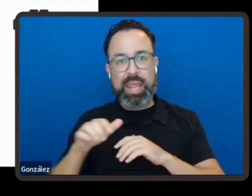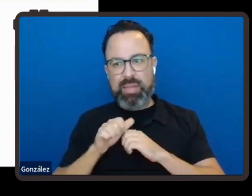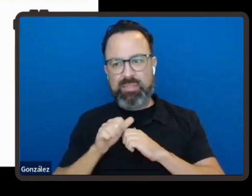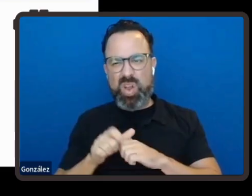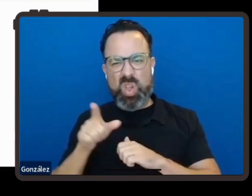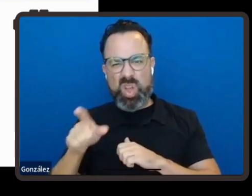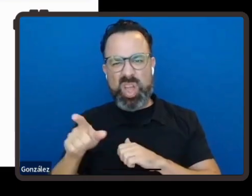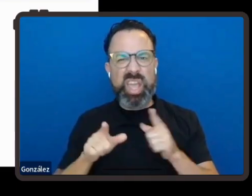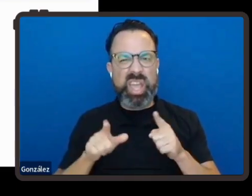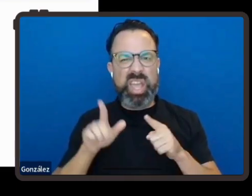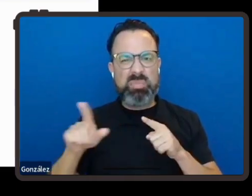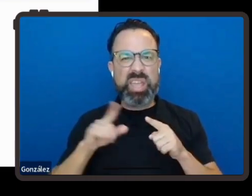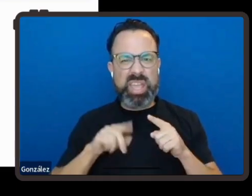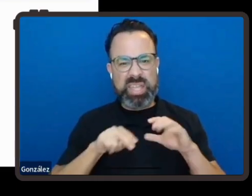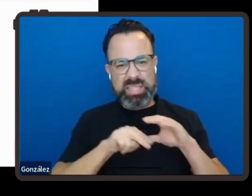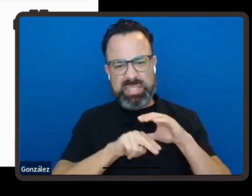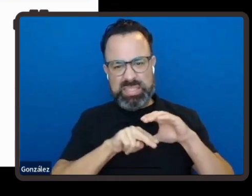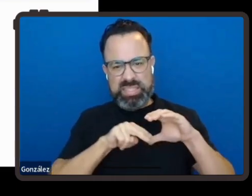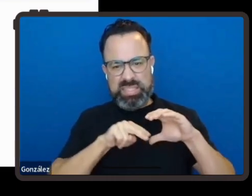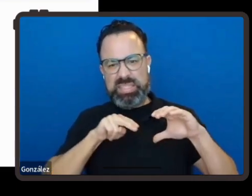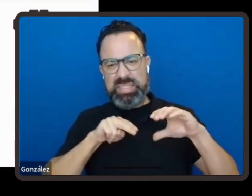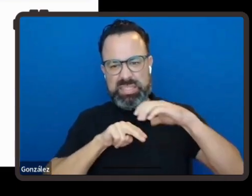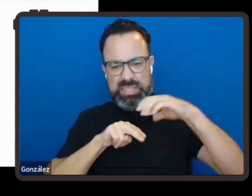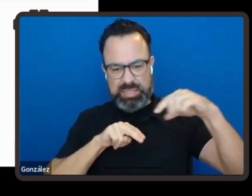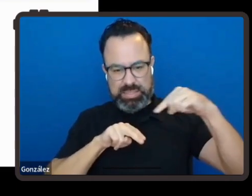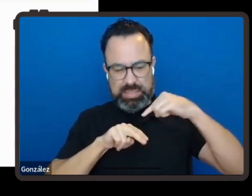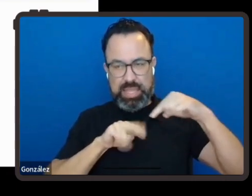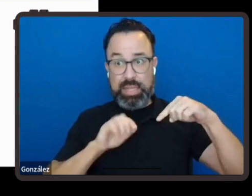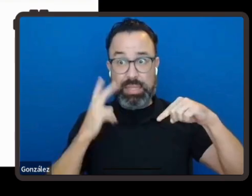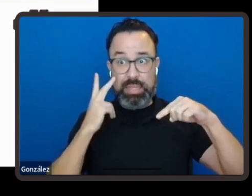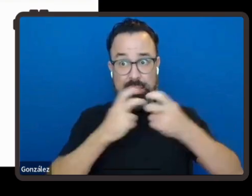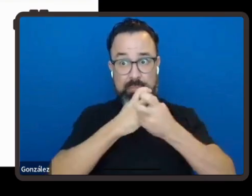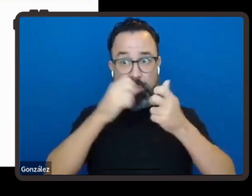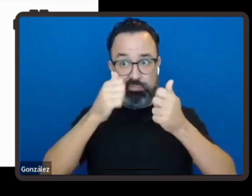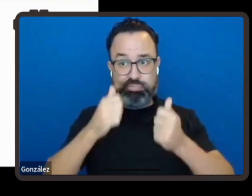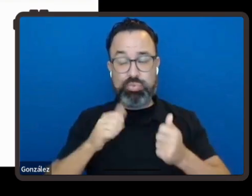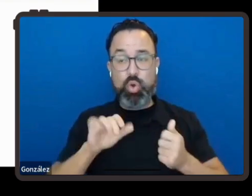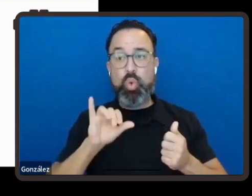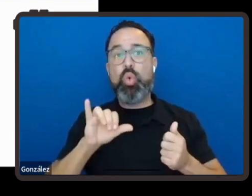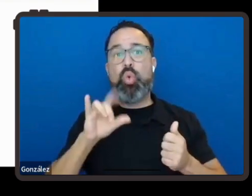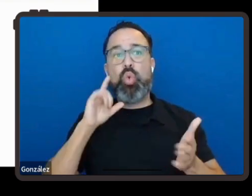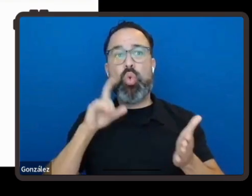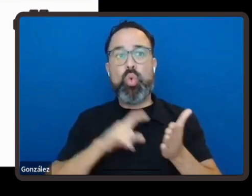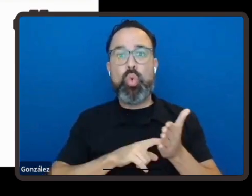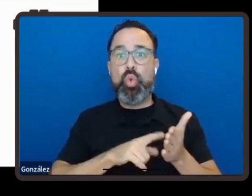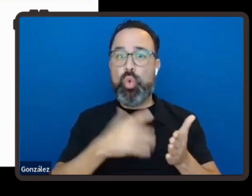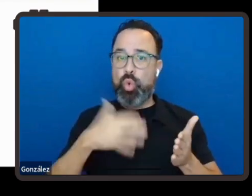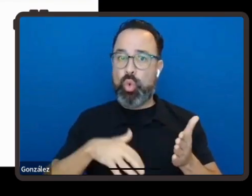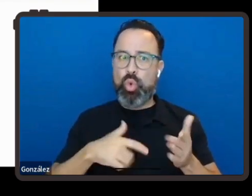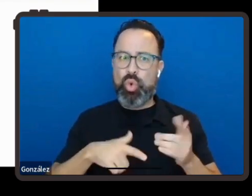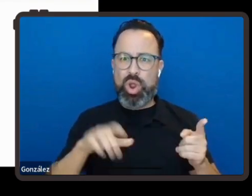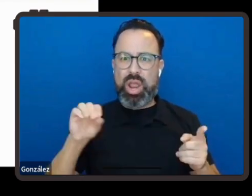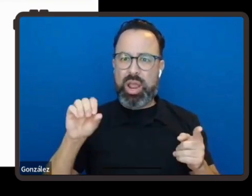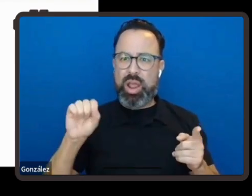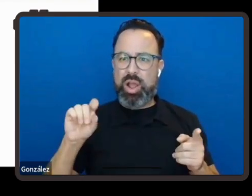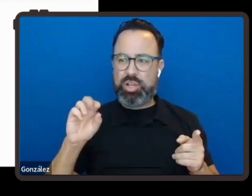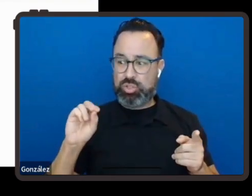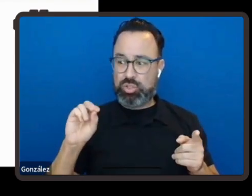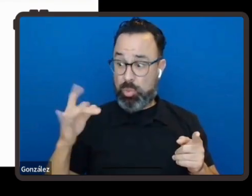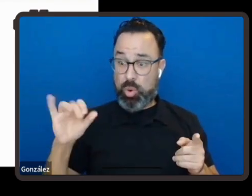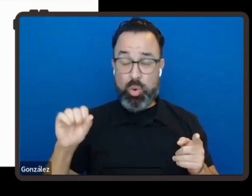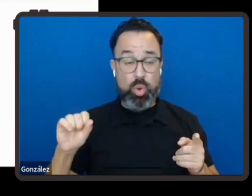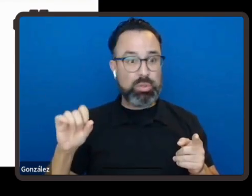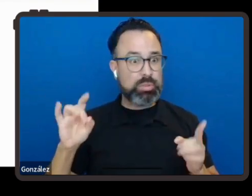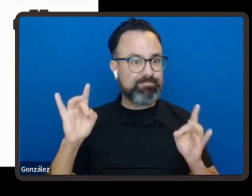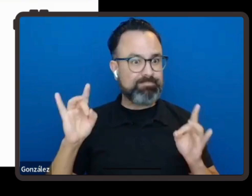of deteriorated and how he needed treatment for essentially quite severe osteoporosis. This one